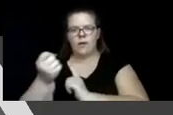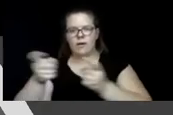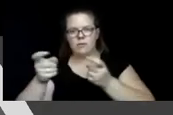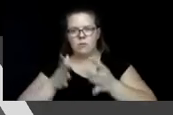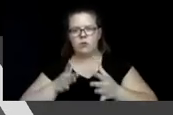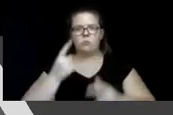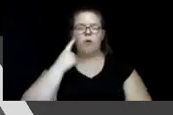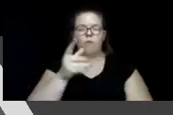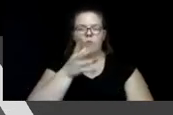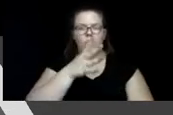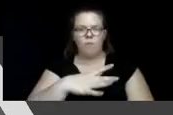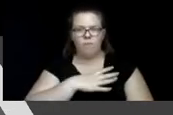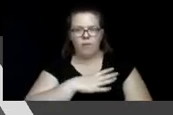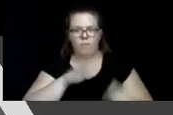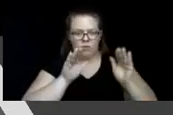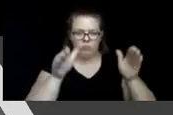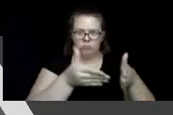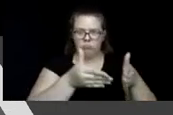female population at the VA.